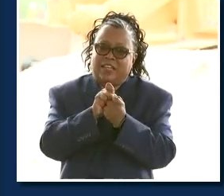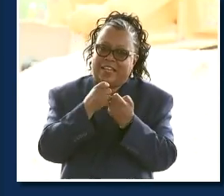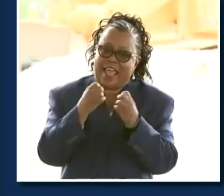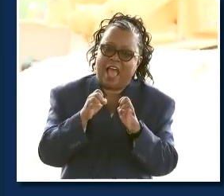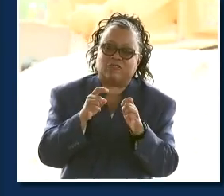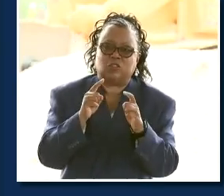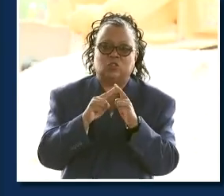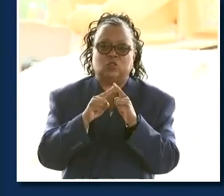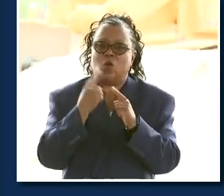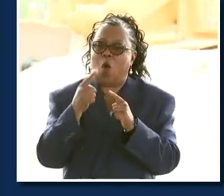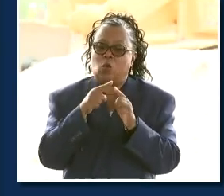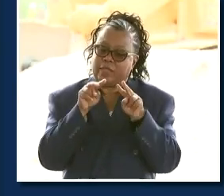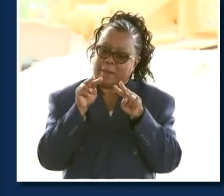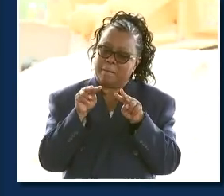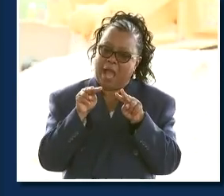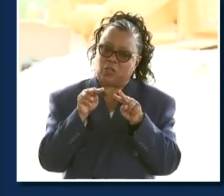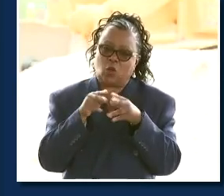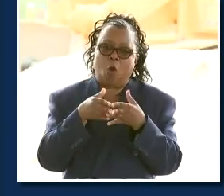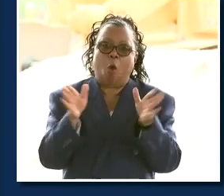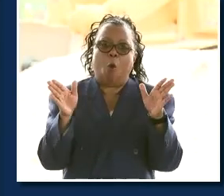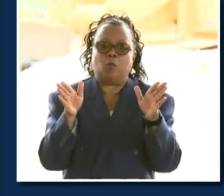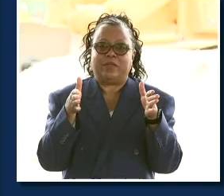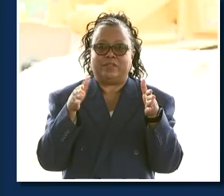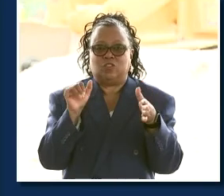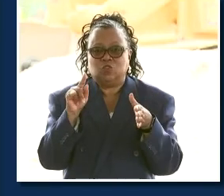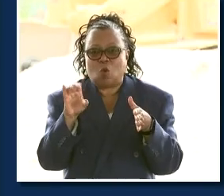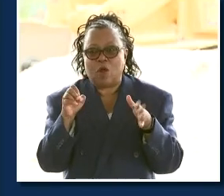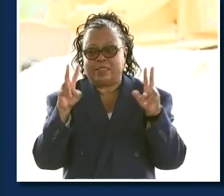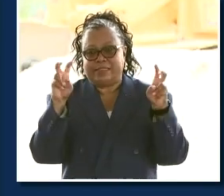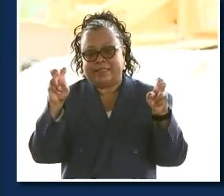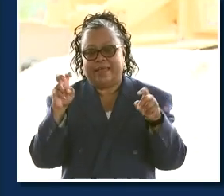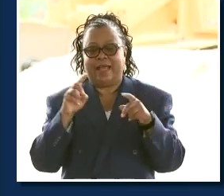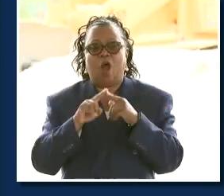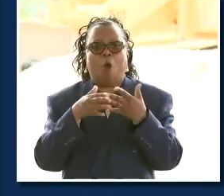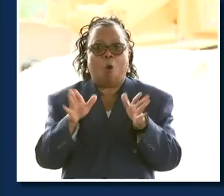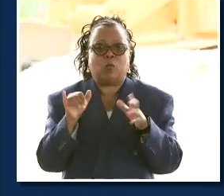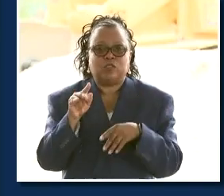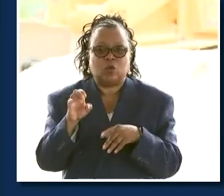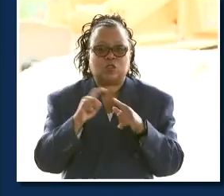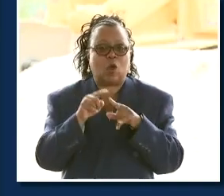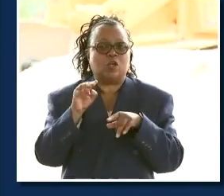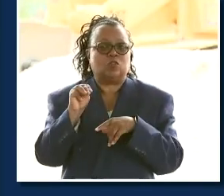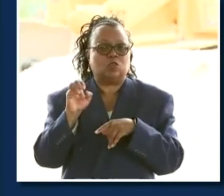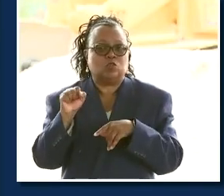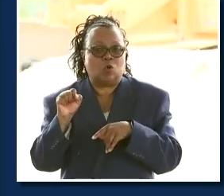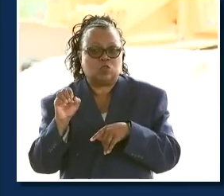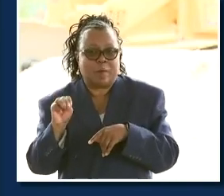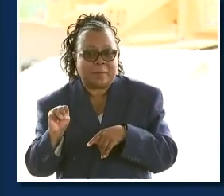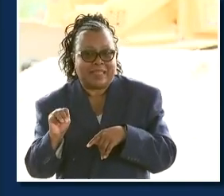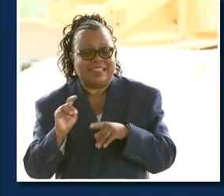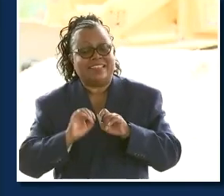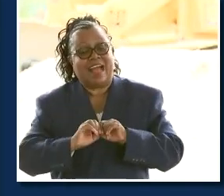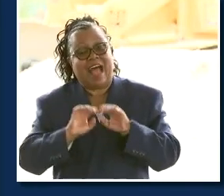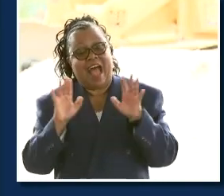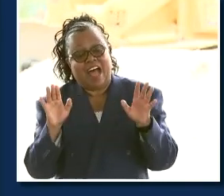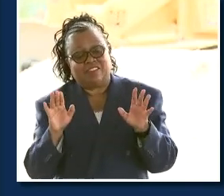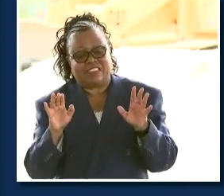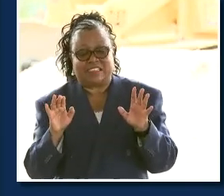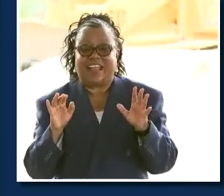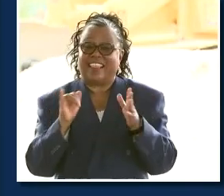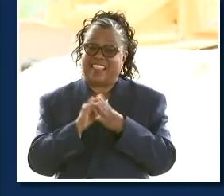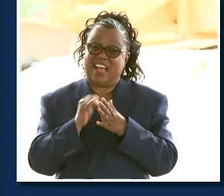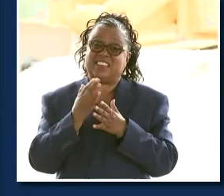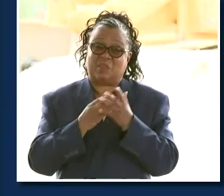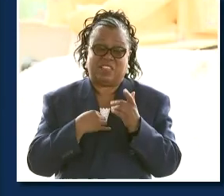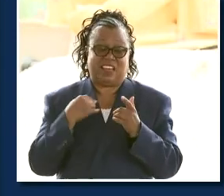effort to only monitor open sources on social media. Obviously, that's